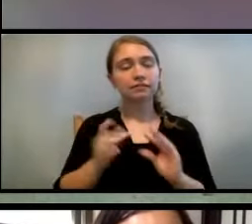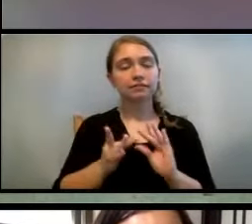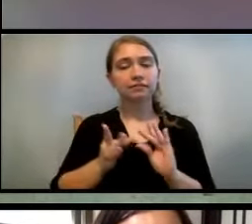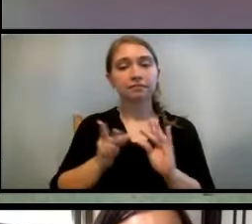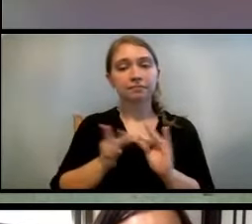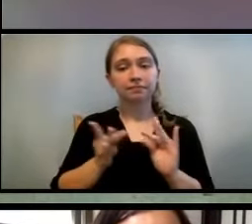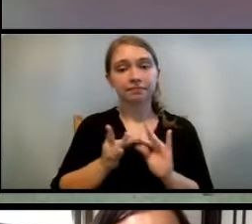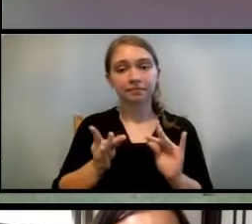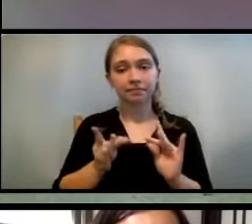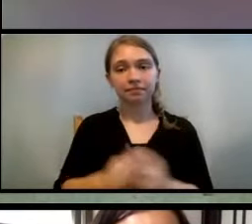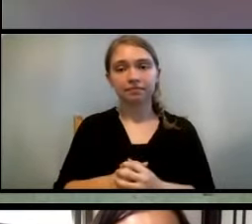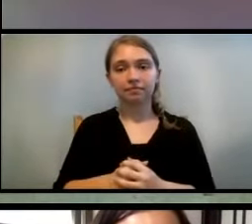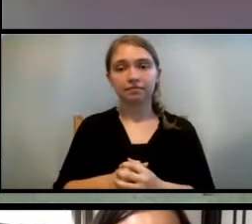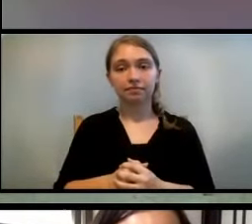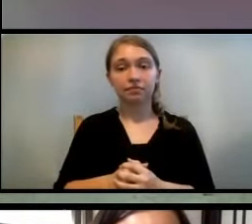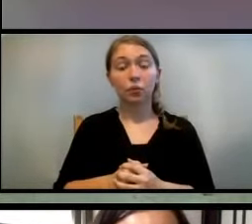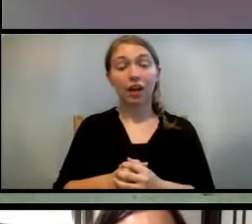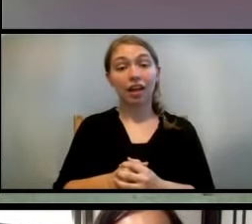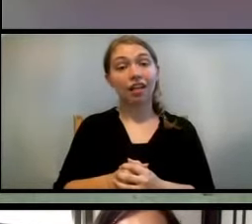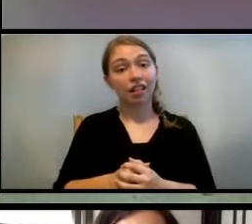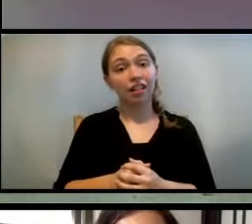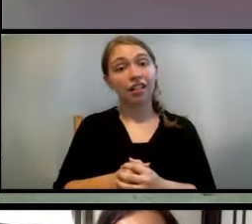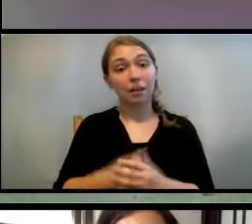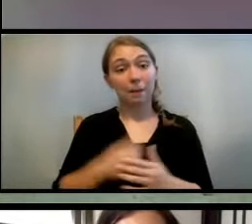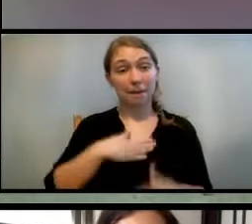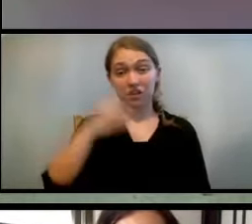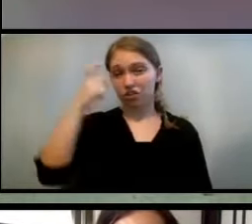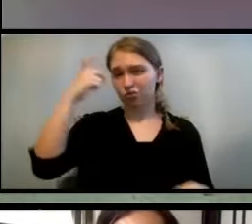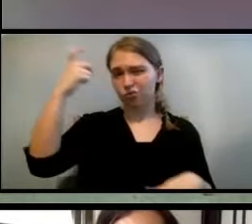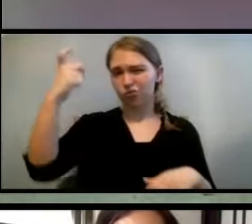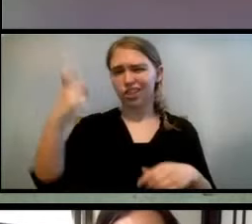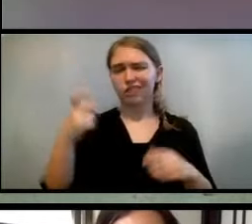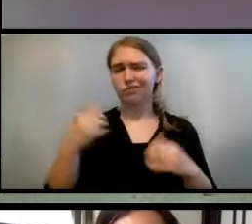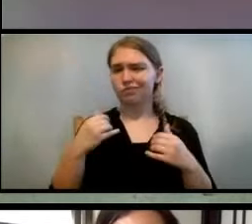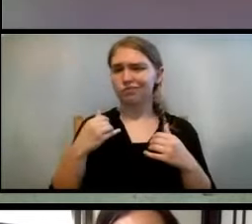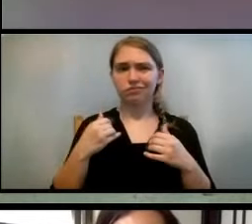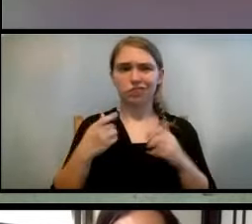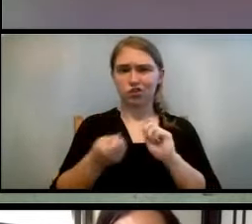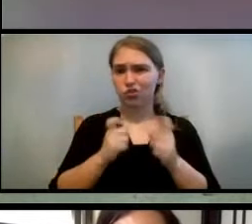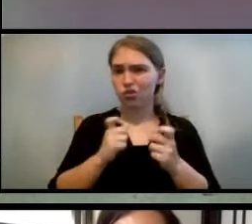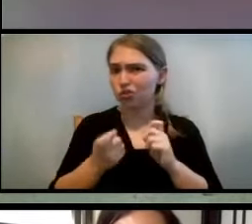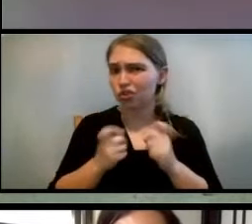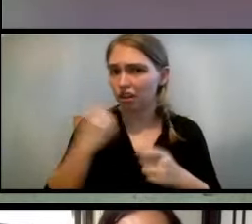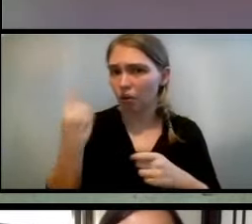This is an ever-changing dream for me, because it's basically